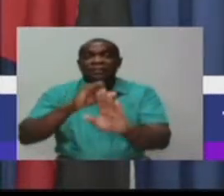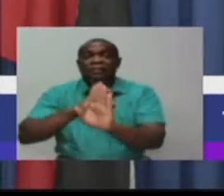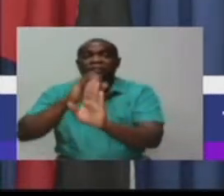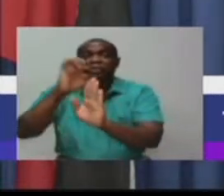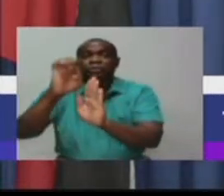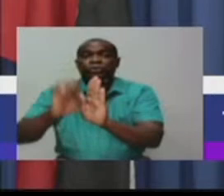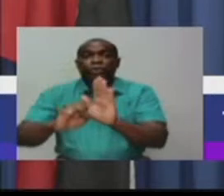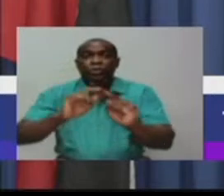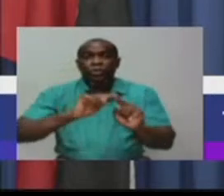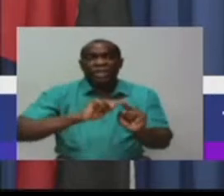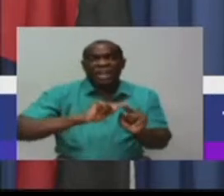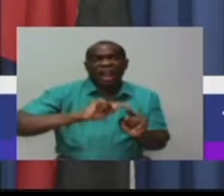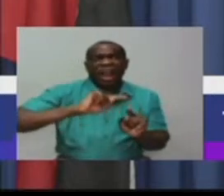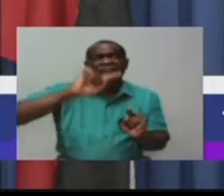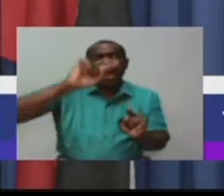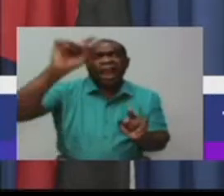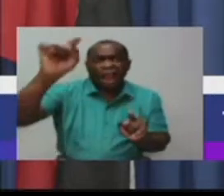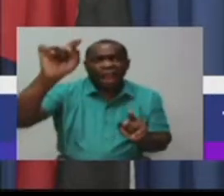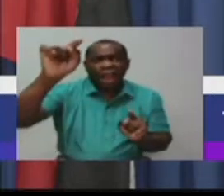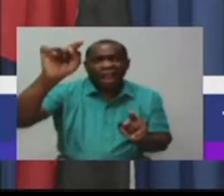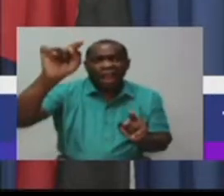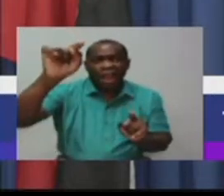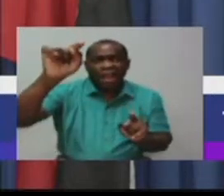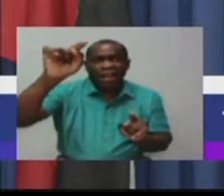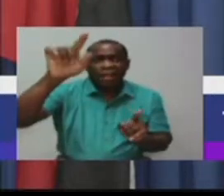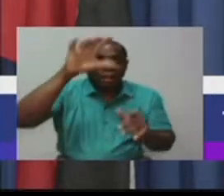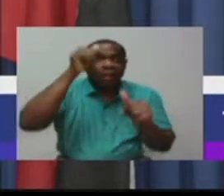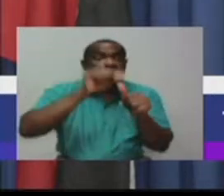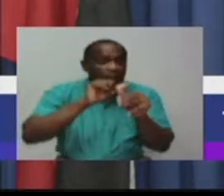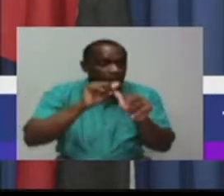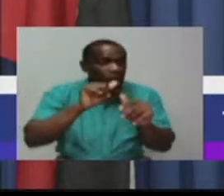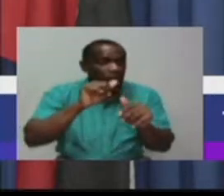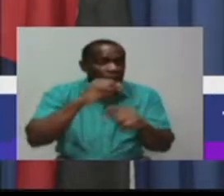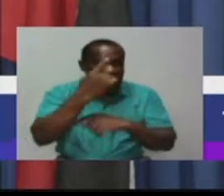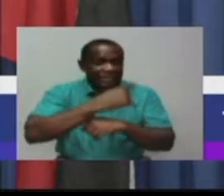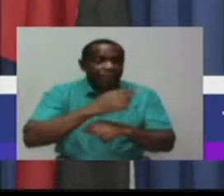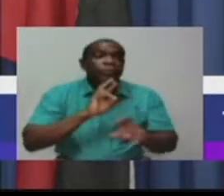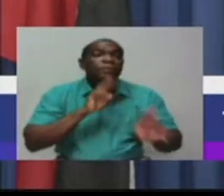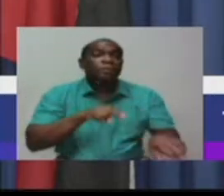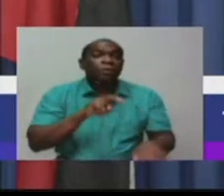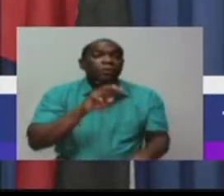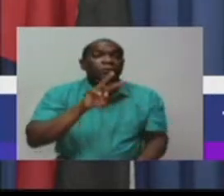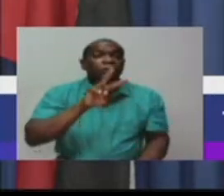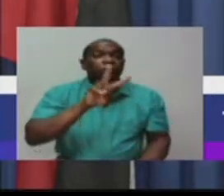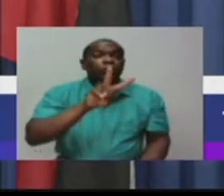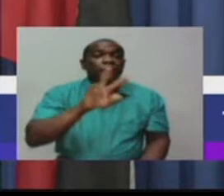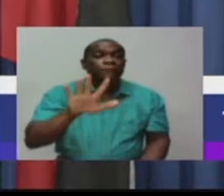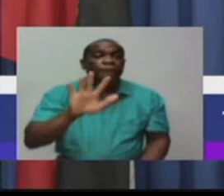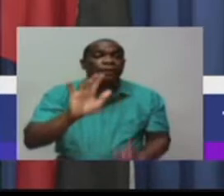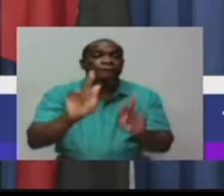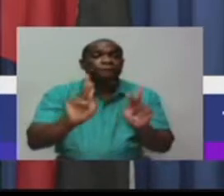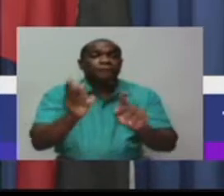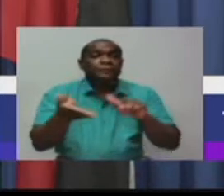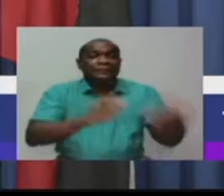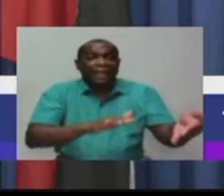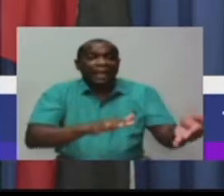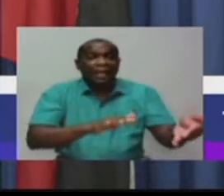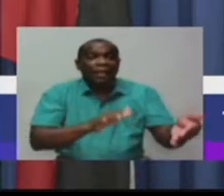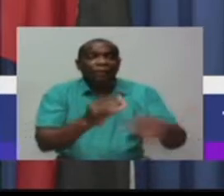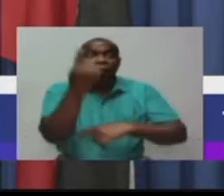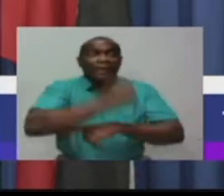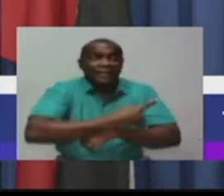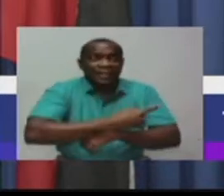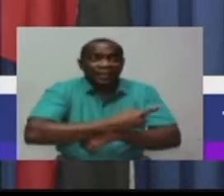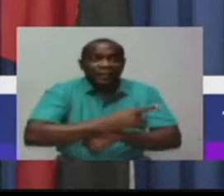when we reported 25 deaths on one day. Now we are operating with